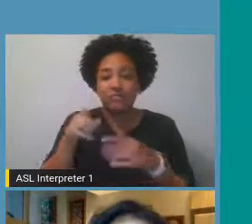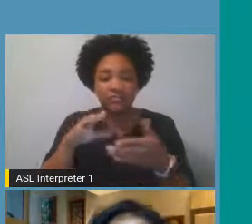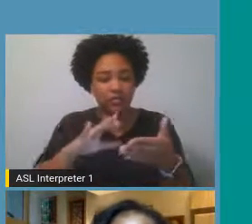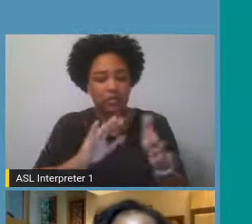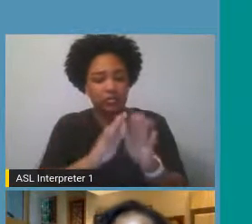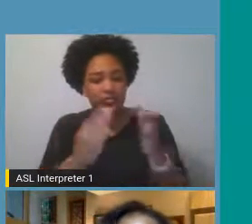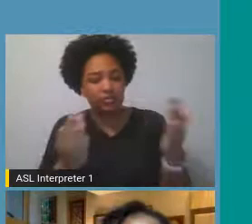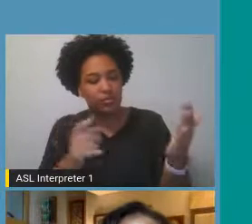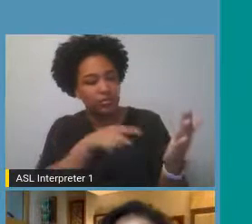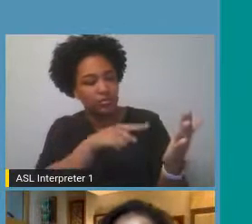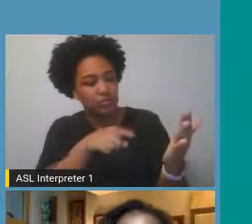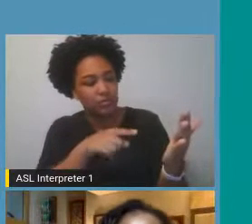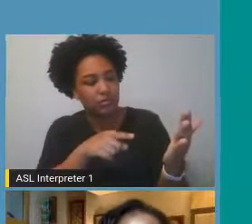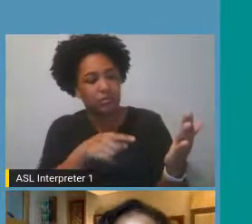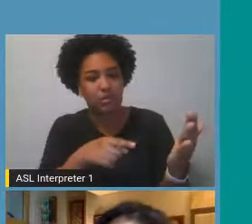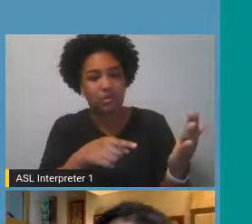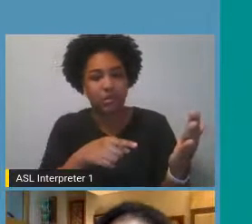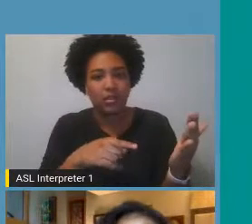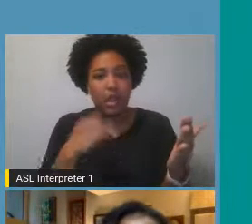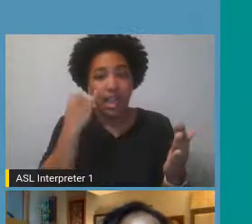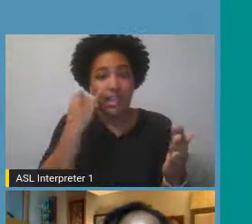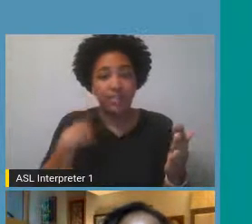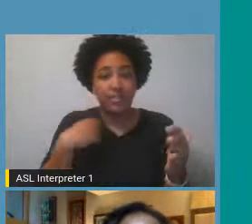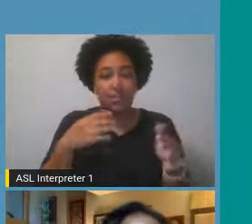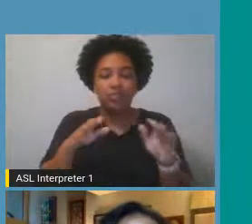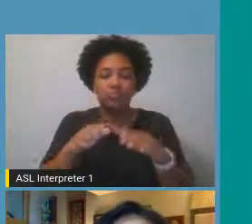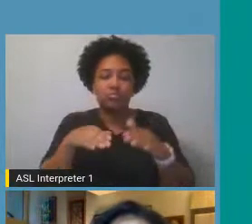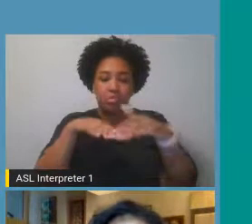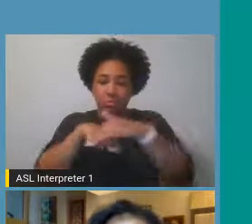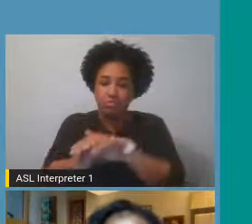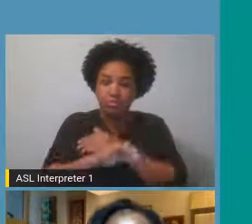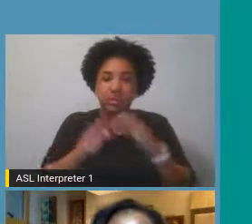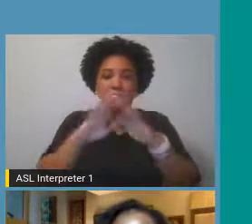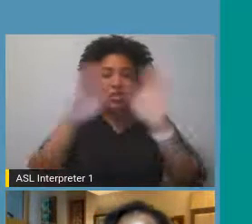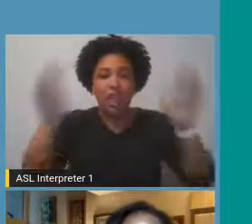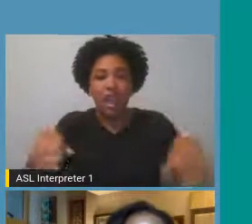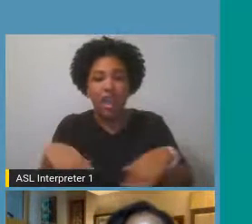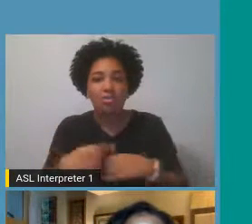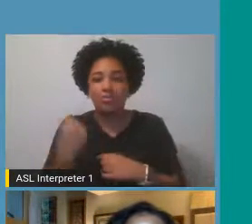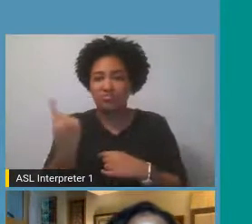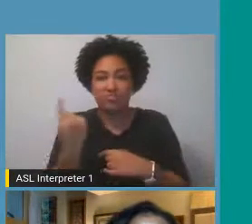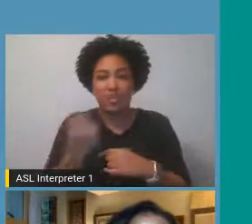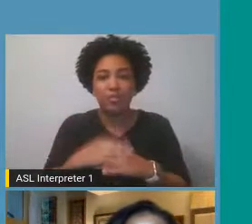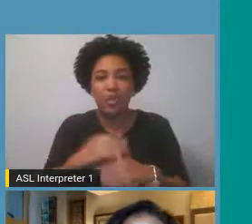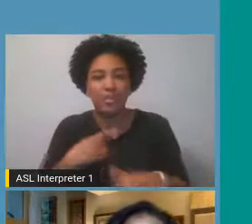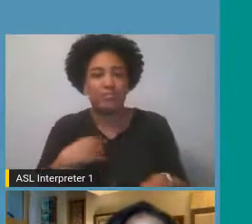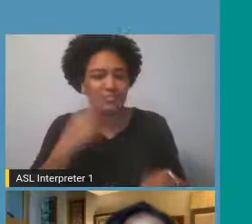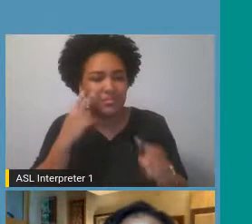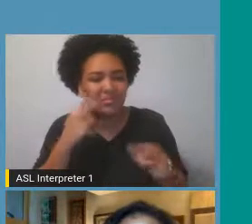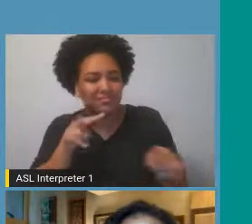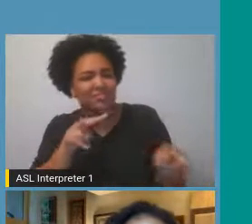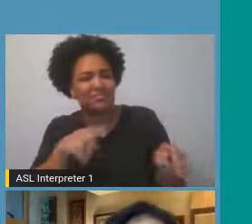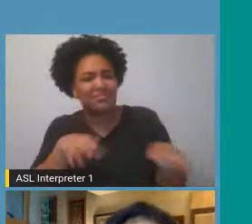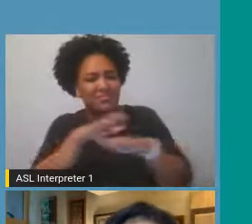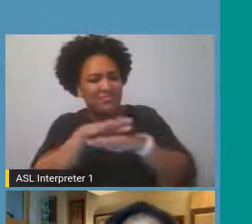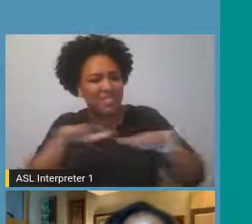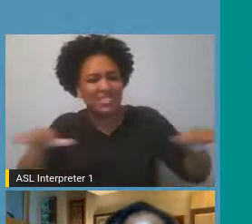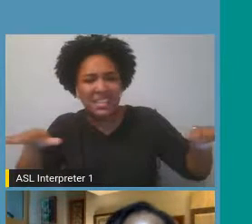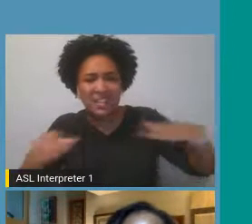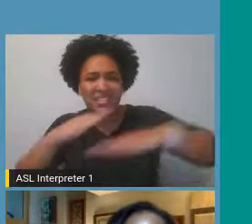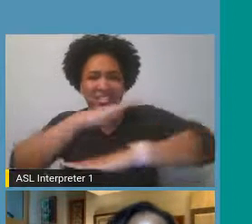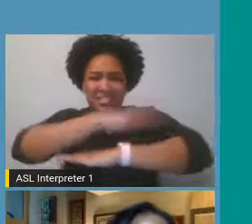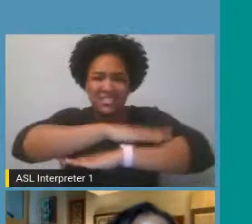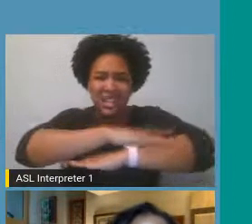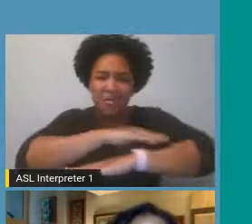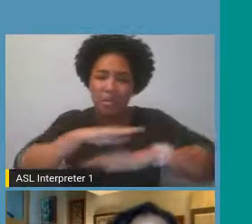anyone's house, it was sitting prominently displayed on a coffee table and, you know, splayed out in a fan-like